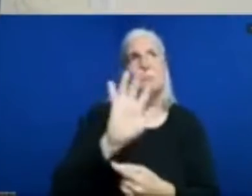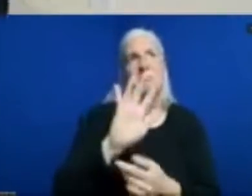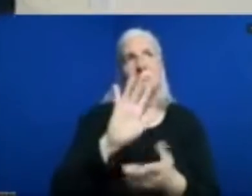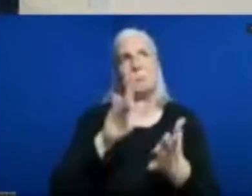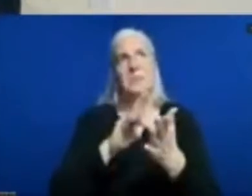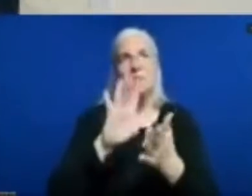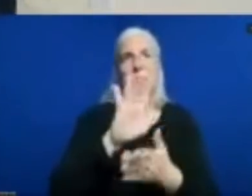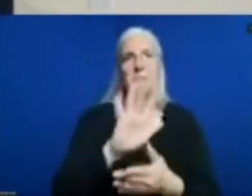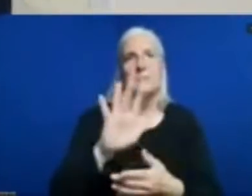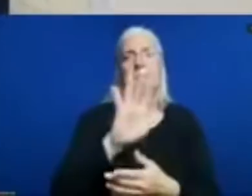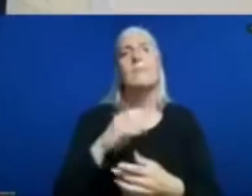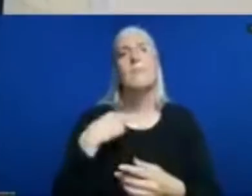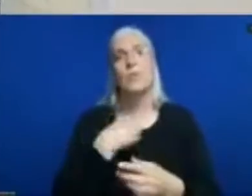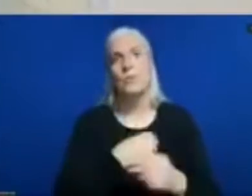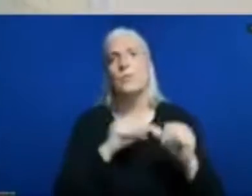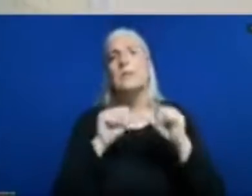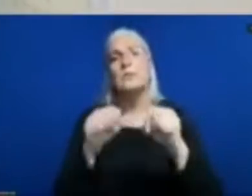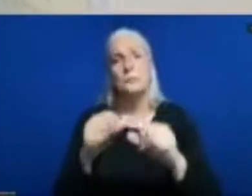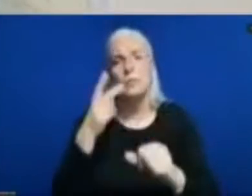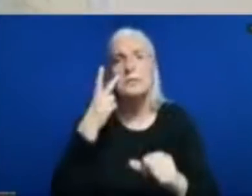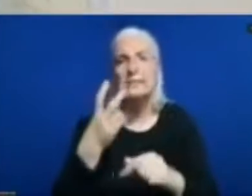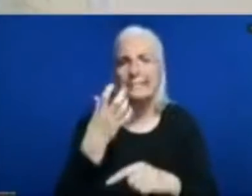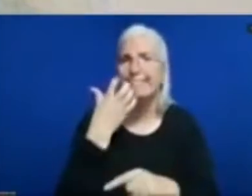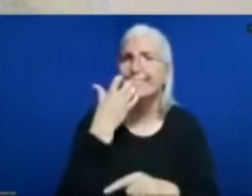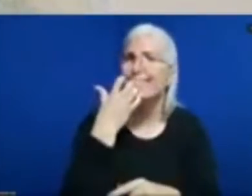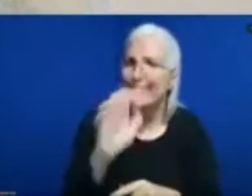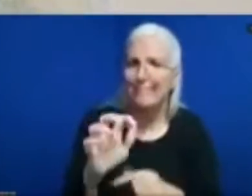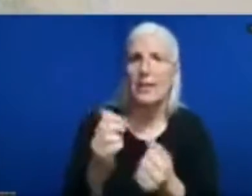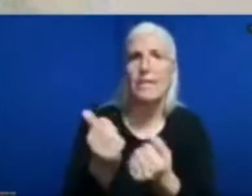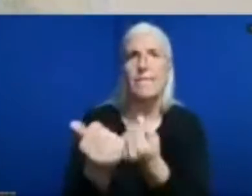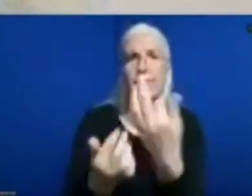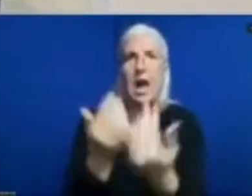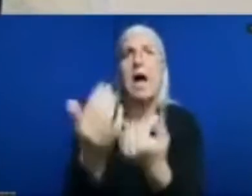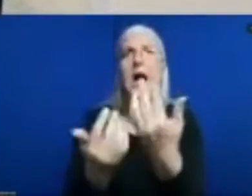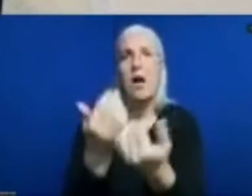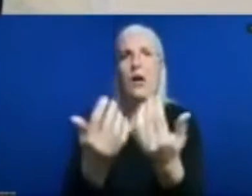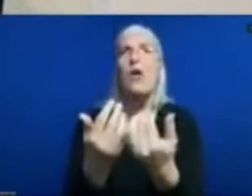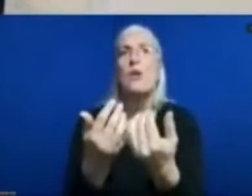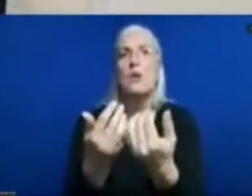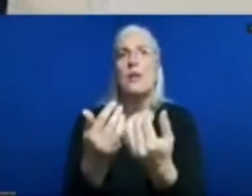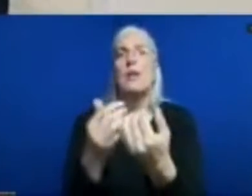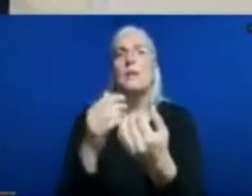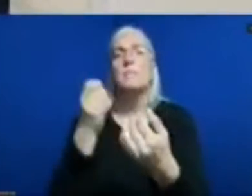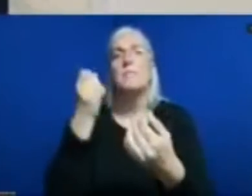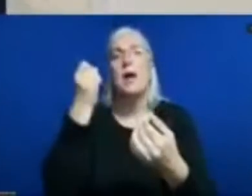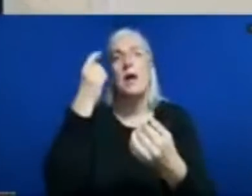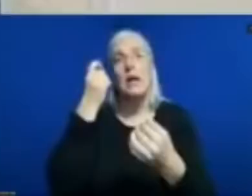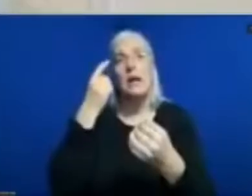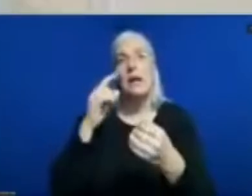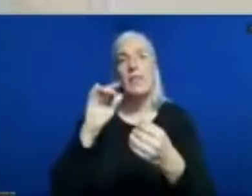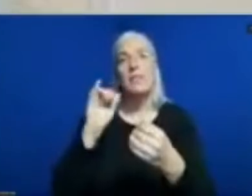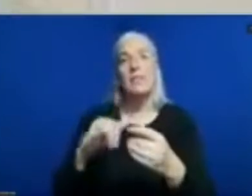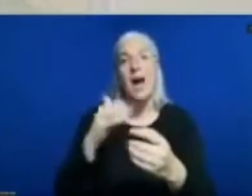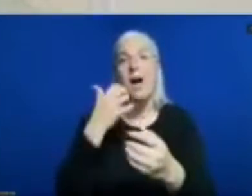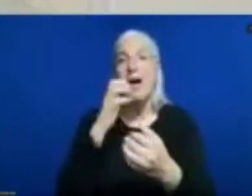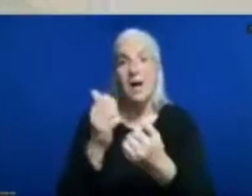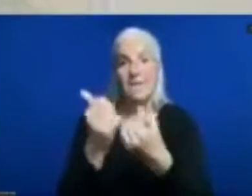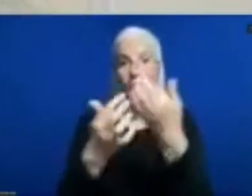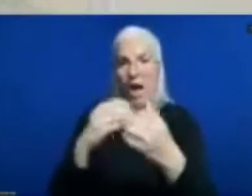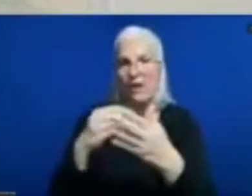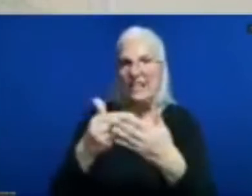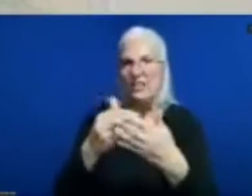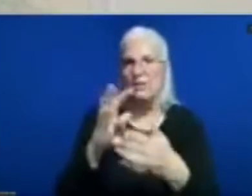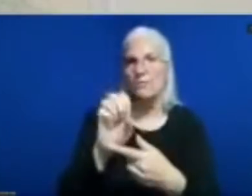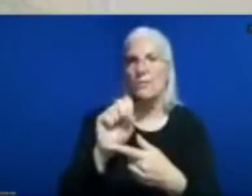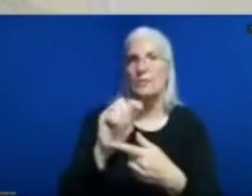again, that's not necessarily challenging the lines per se. It is standing up and getting some column activity in there, but